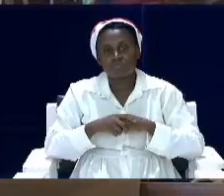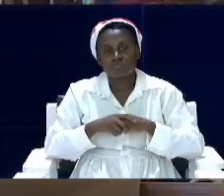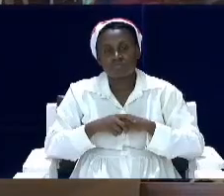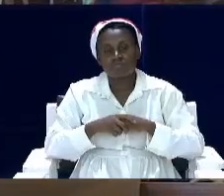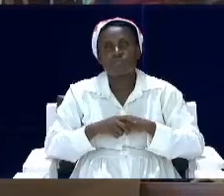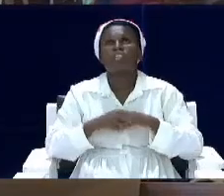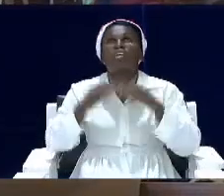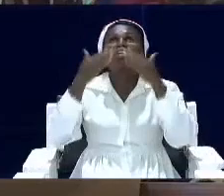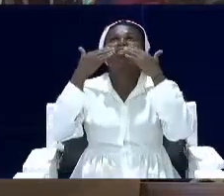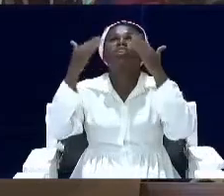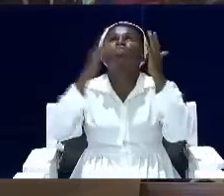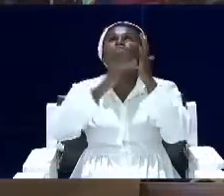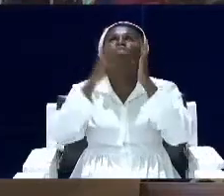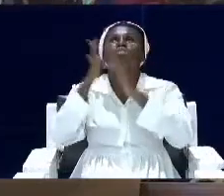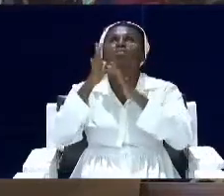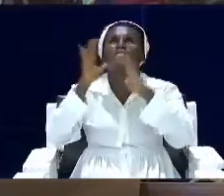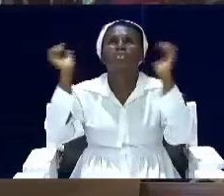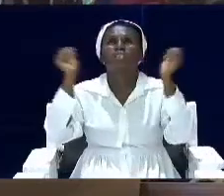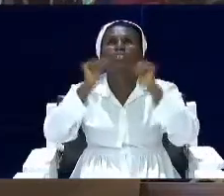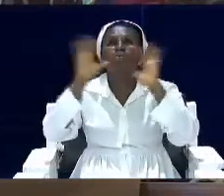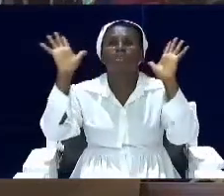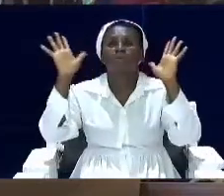Thank you, Jesus.